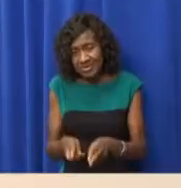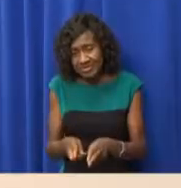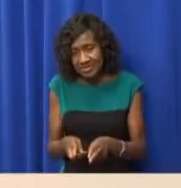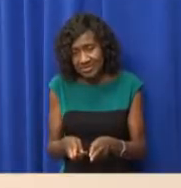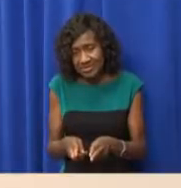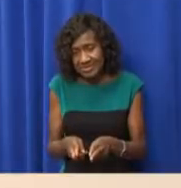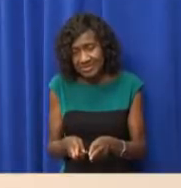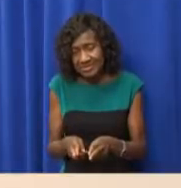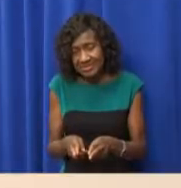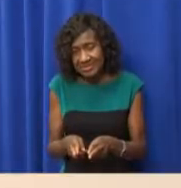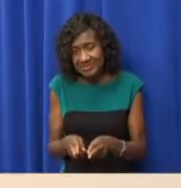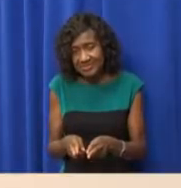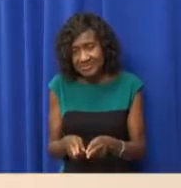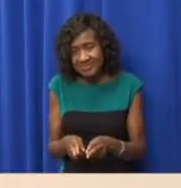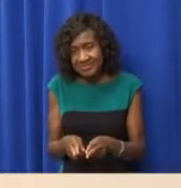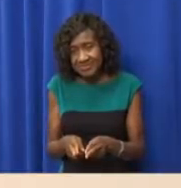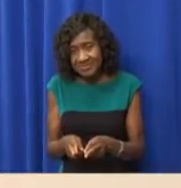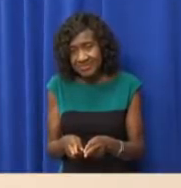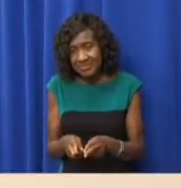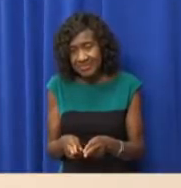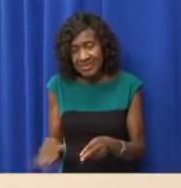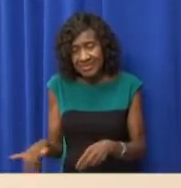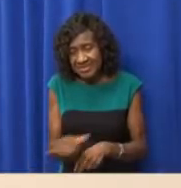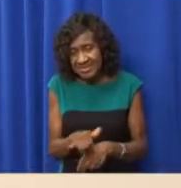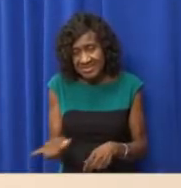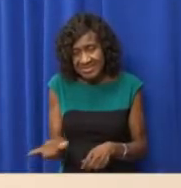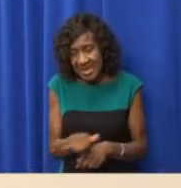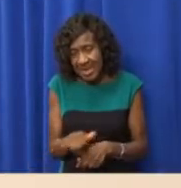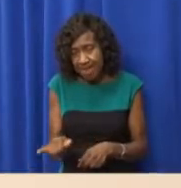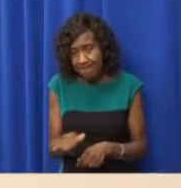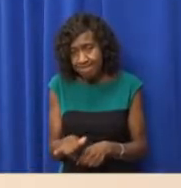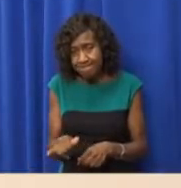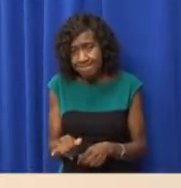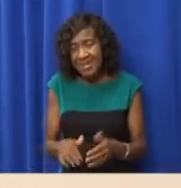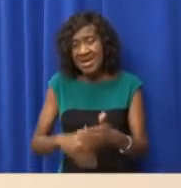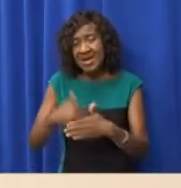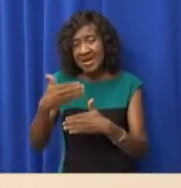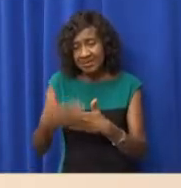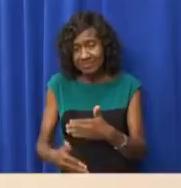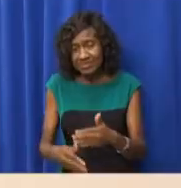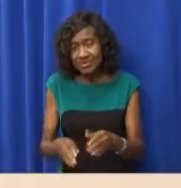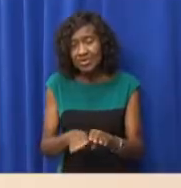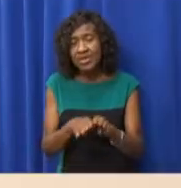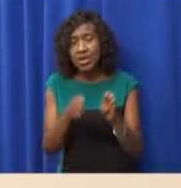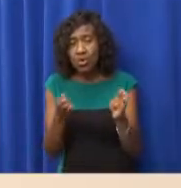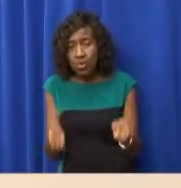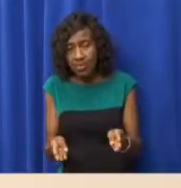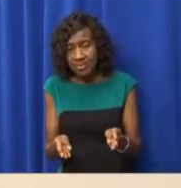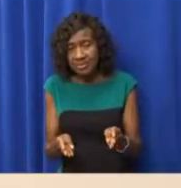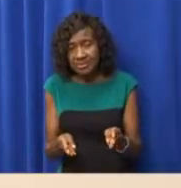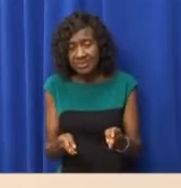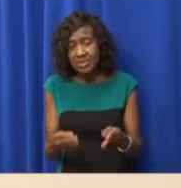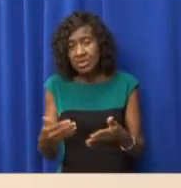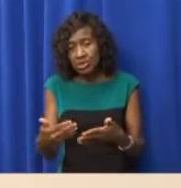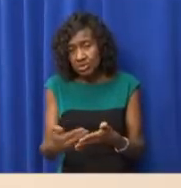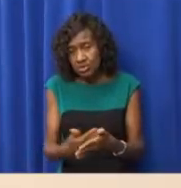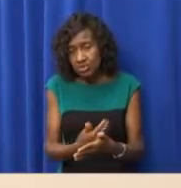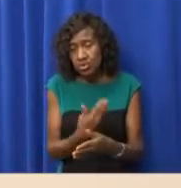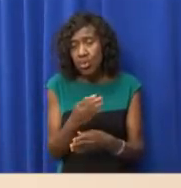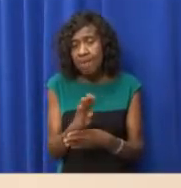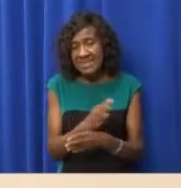significantly impact the infection rate, which is, I say, running somewhere around 1.3, 1.5 now, that's manageable. We can manage that.